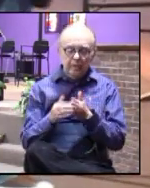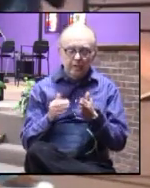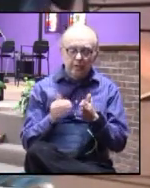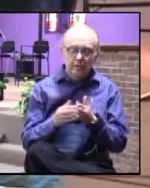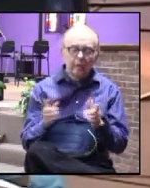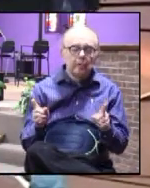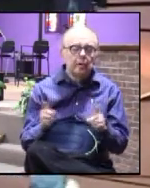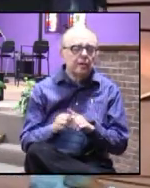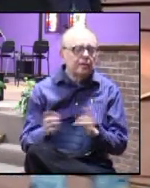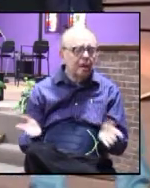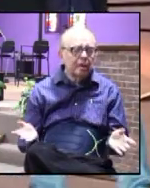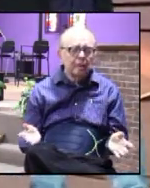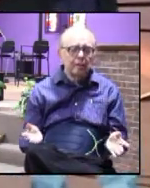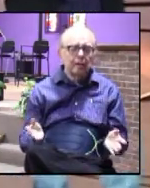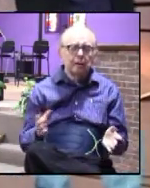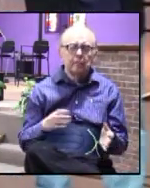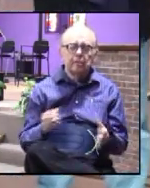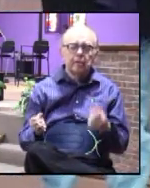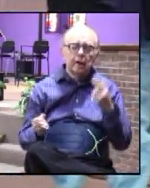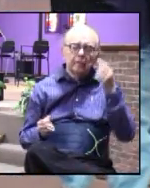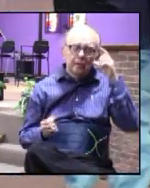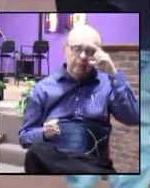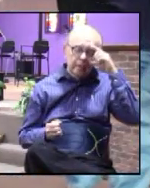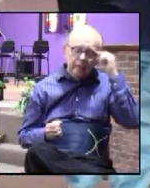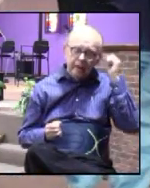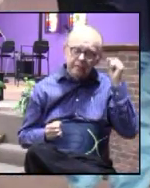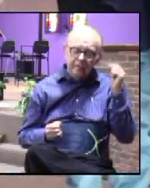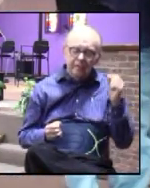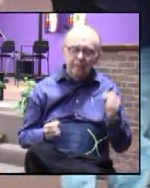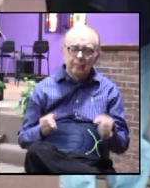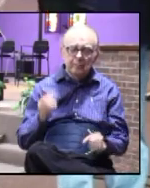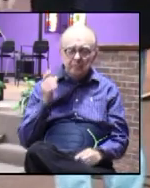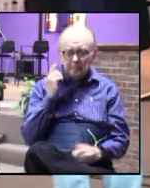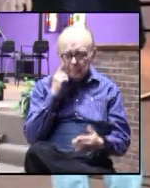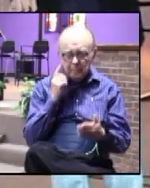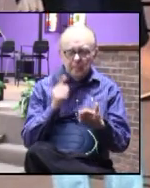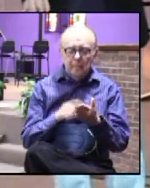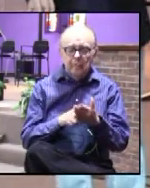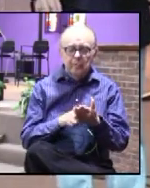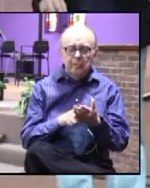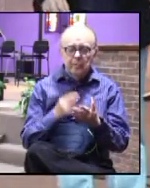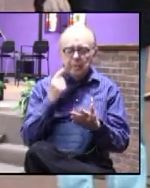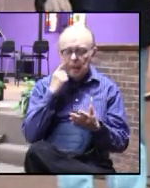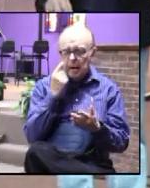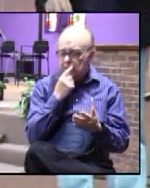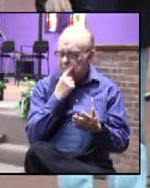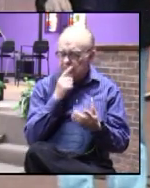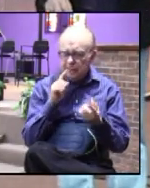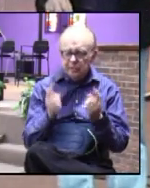It's like you got glasses and you notice that your eyesight is changing.